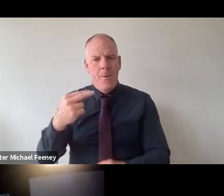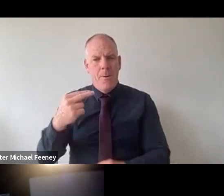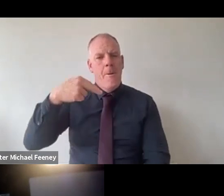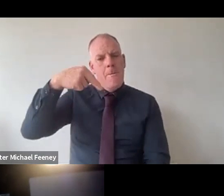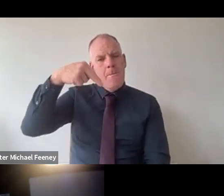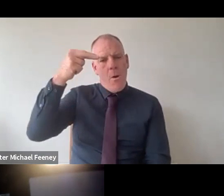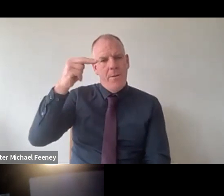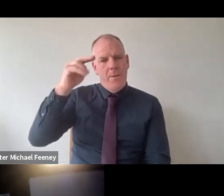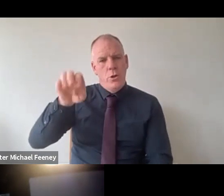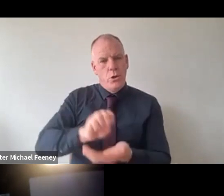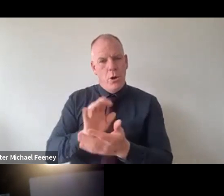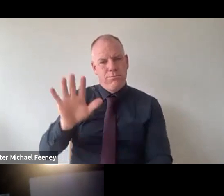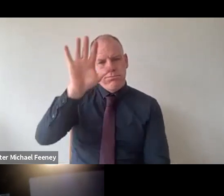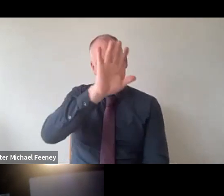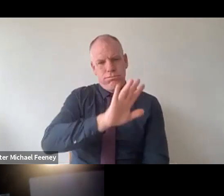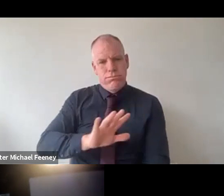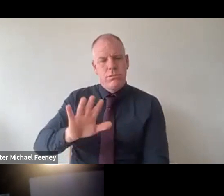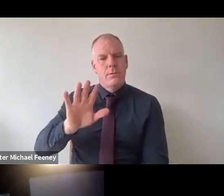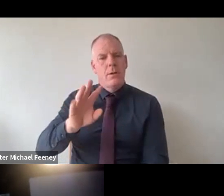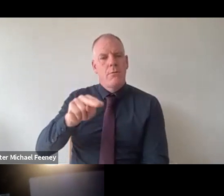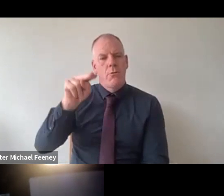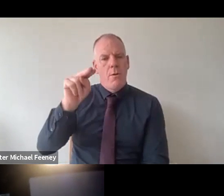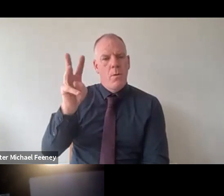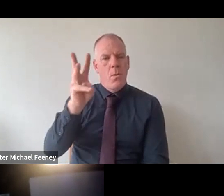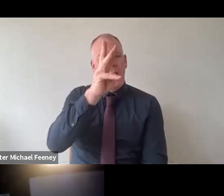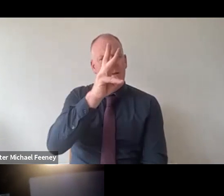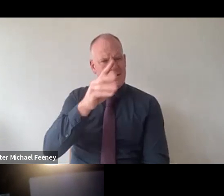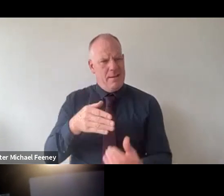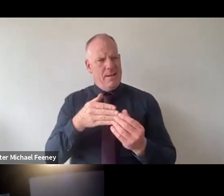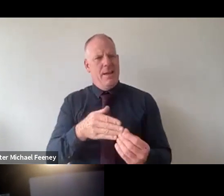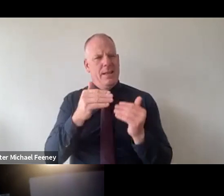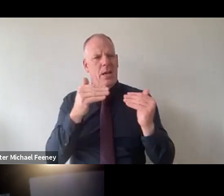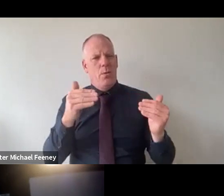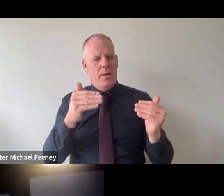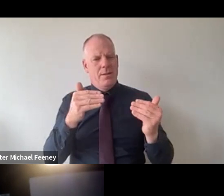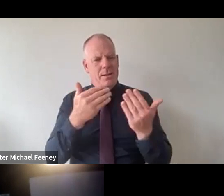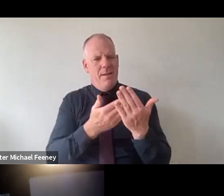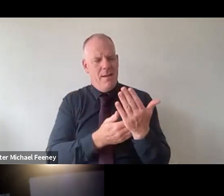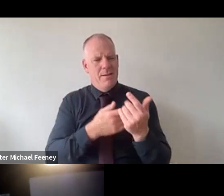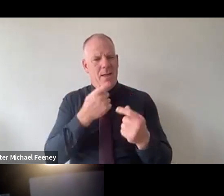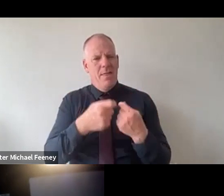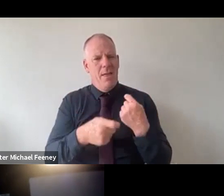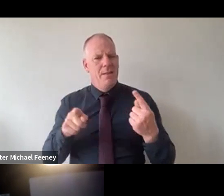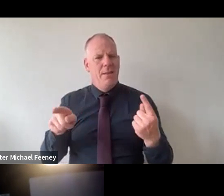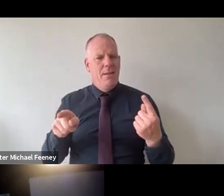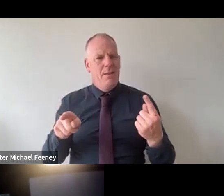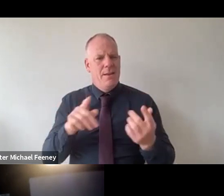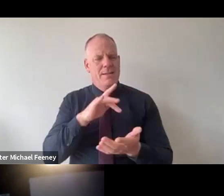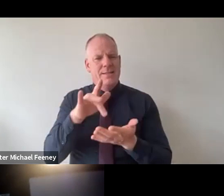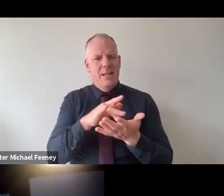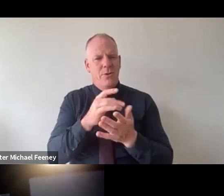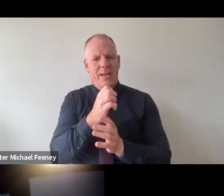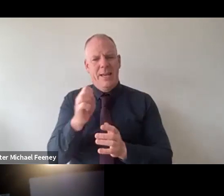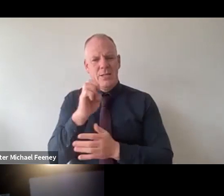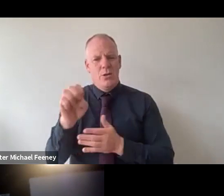of Europe really was the leader on equality legislation, and then Central and Eastern